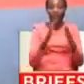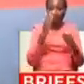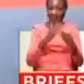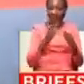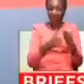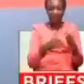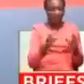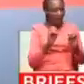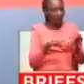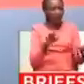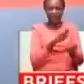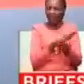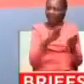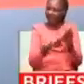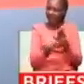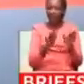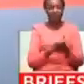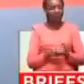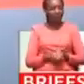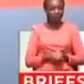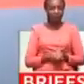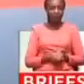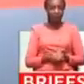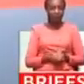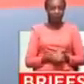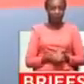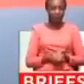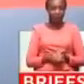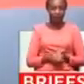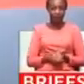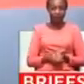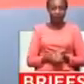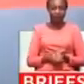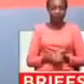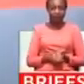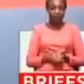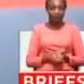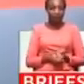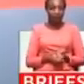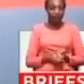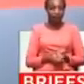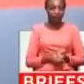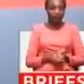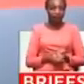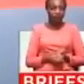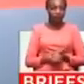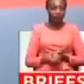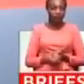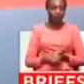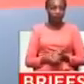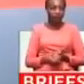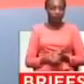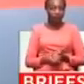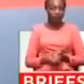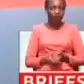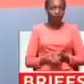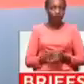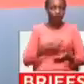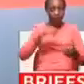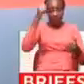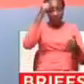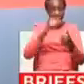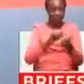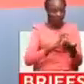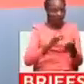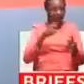lost everything. You know, I'd put my ATM in a machine and it swallows the card. Like I remember just sitting down and